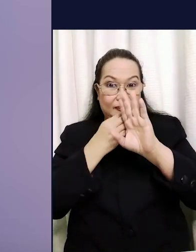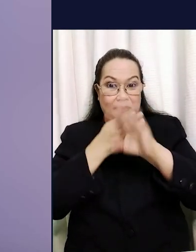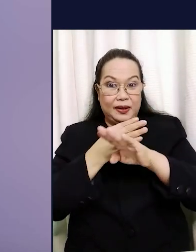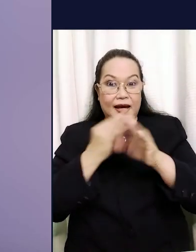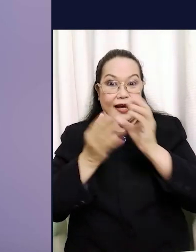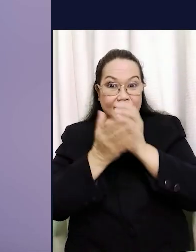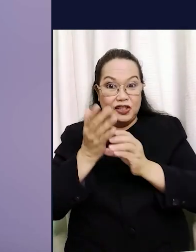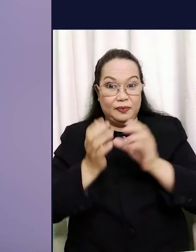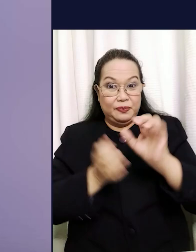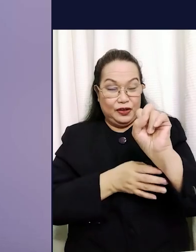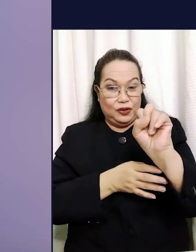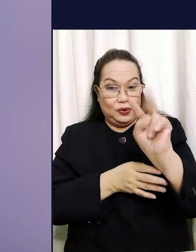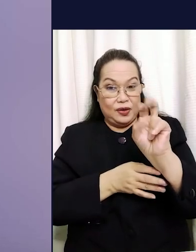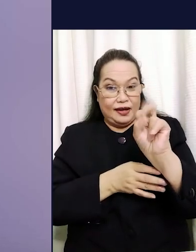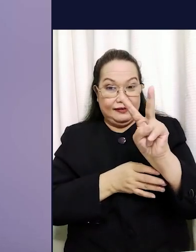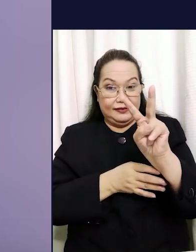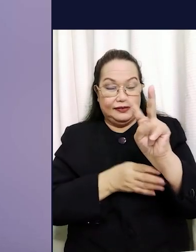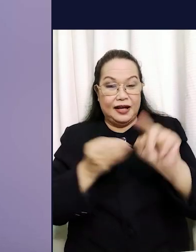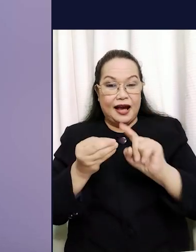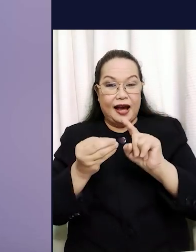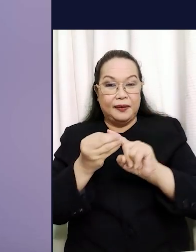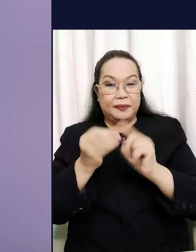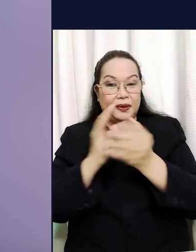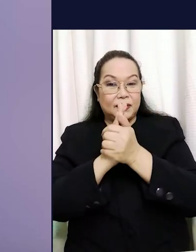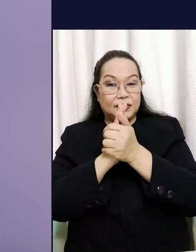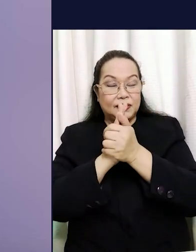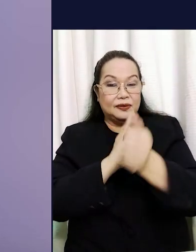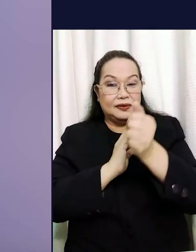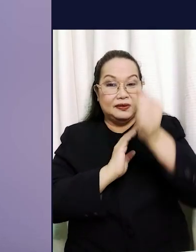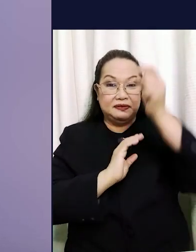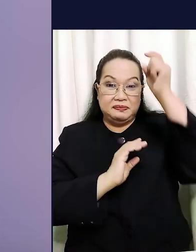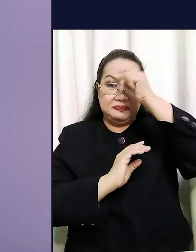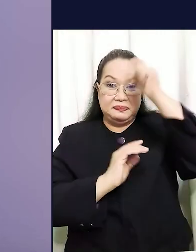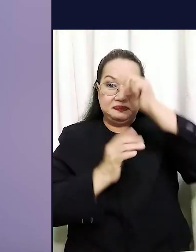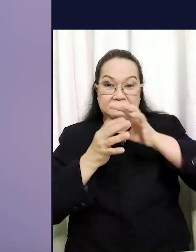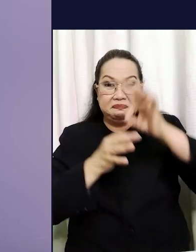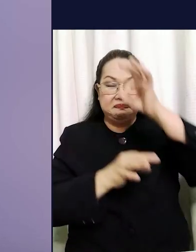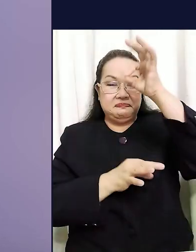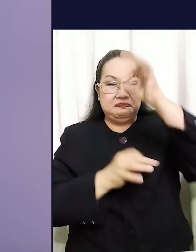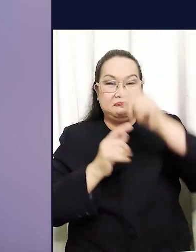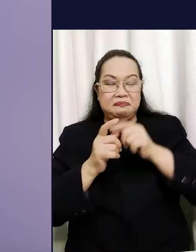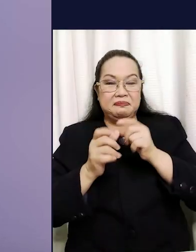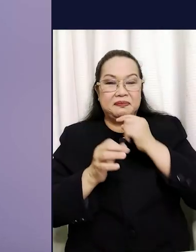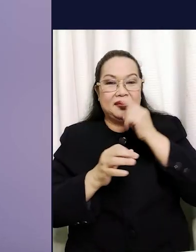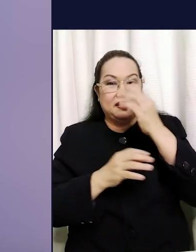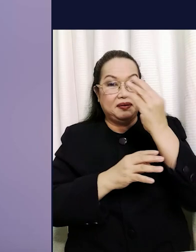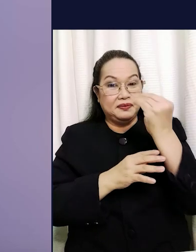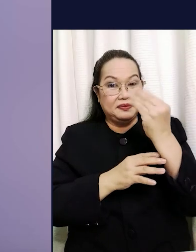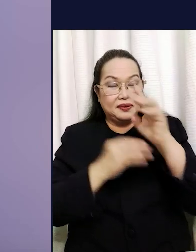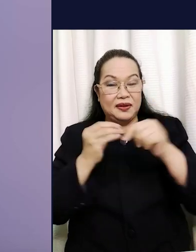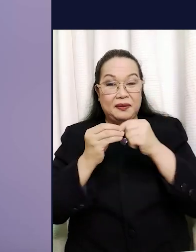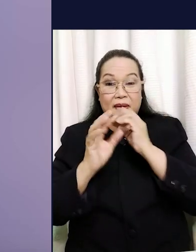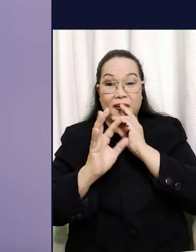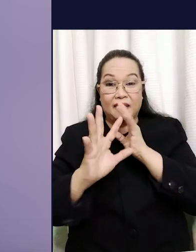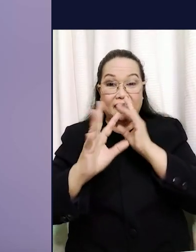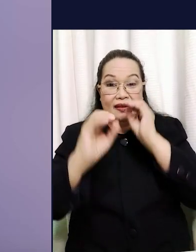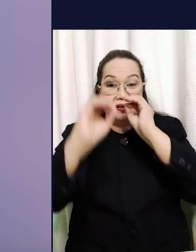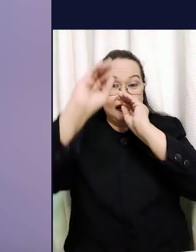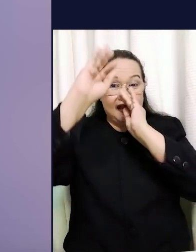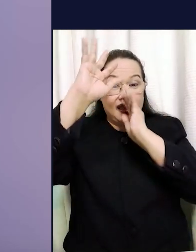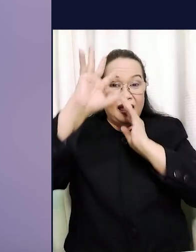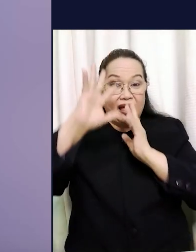mababalikan po natin, chapter 12, di ba? It talks about spiritual gifts. Tapos, yung sa 14, talks about